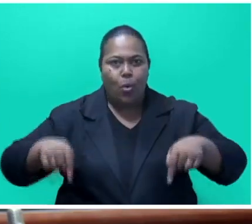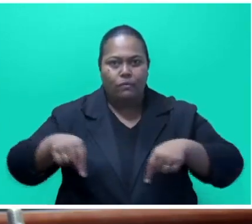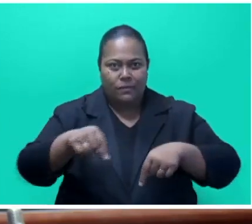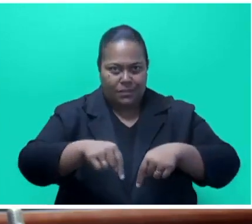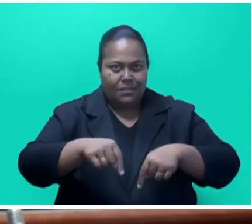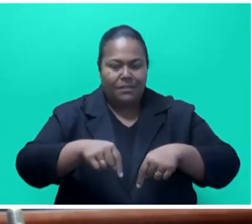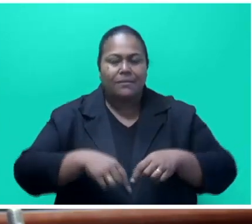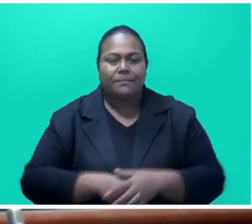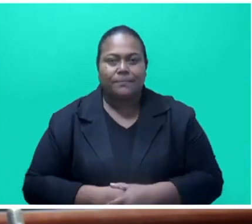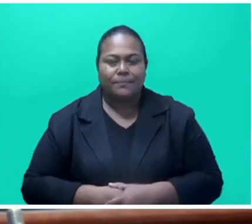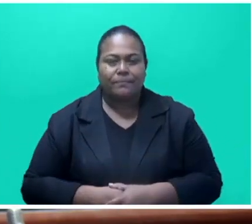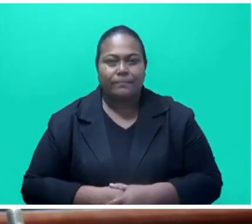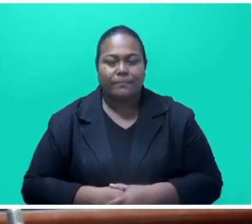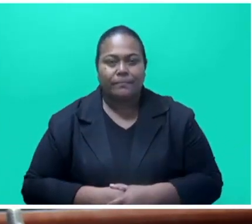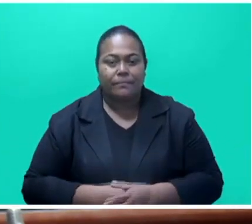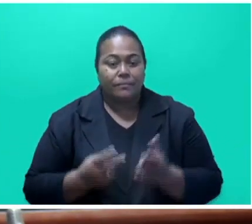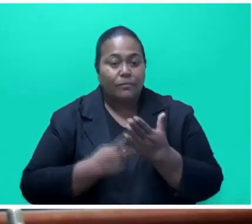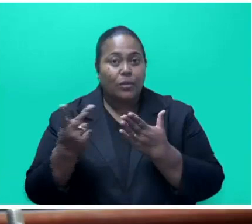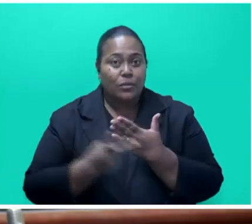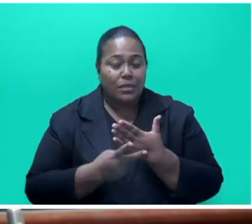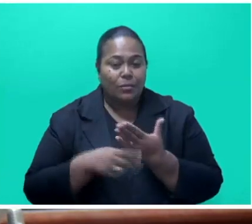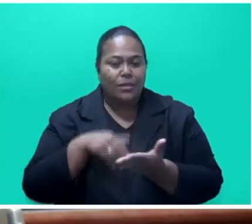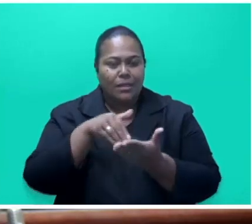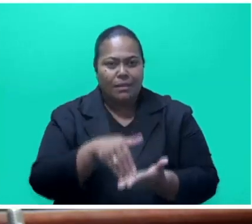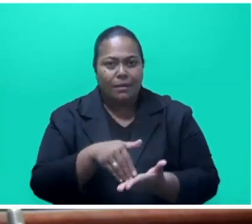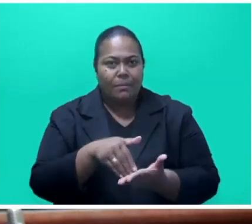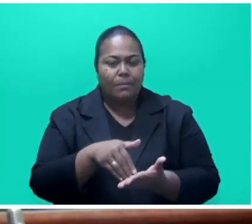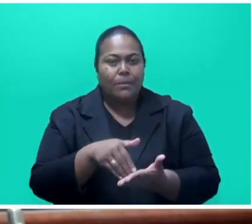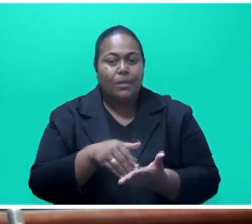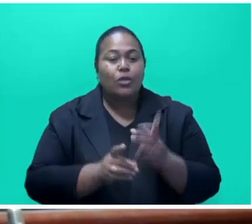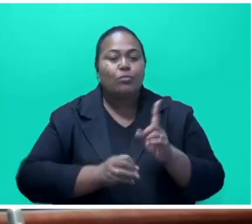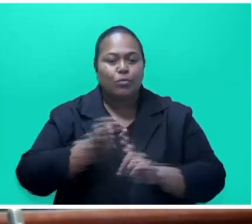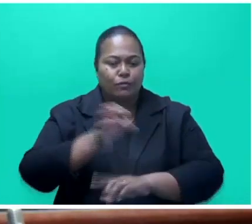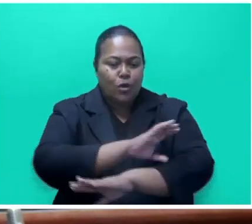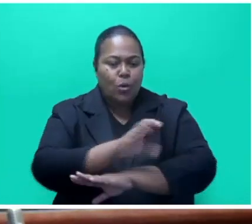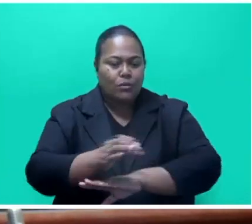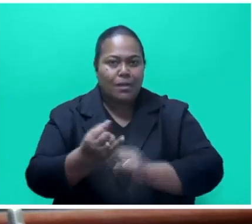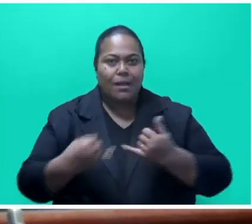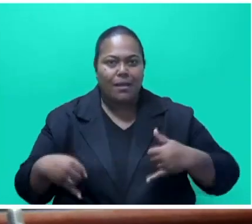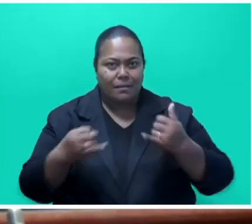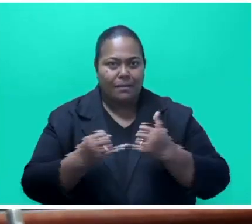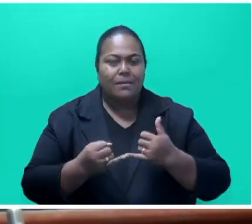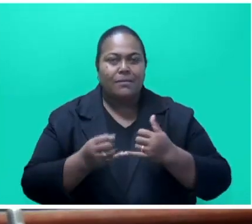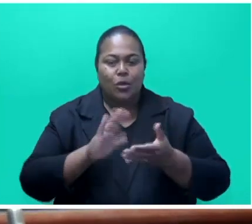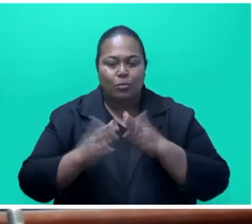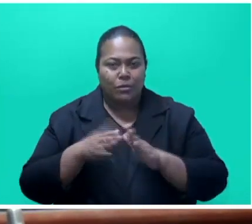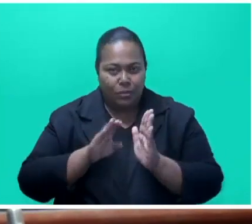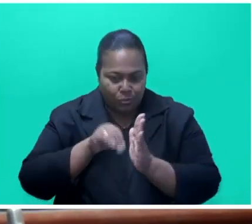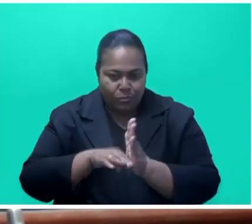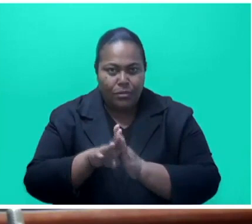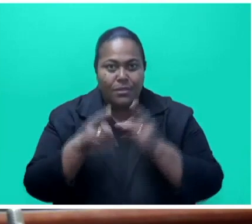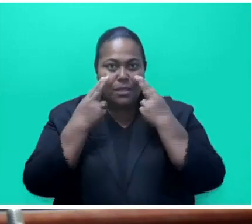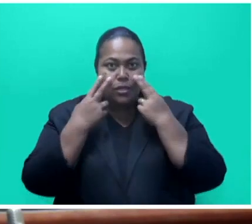The project will further help improve coastal livelihoods and build community resilience to natural